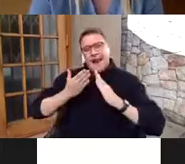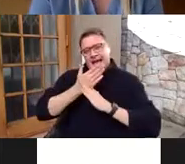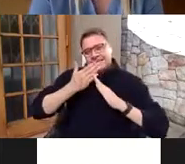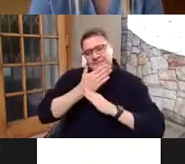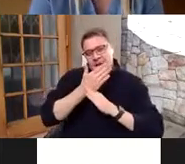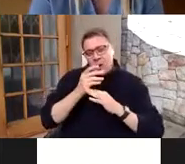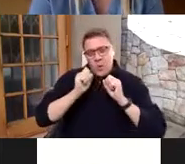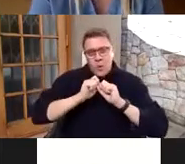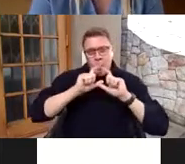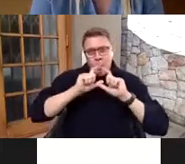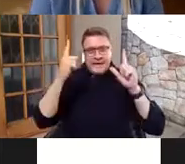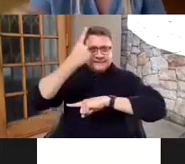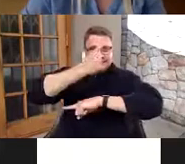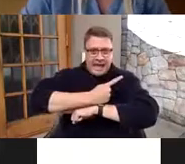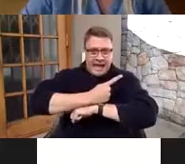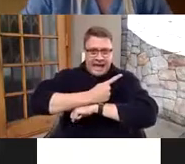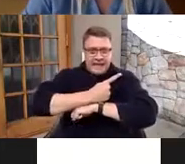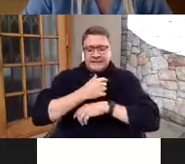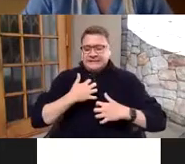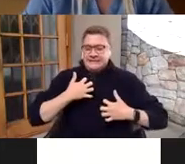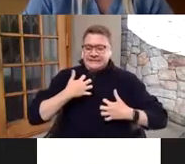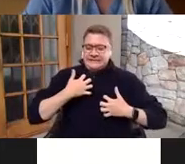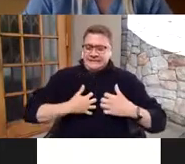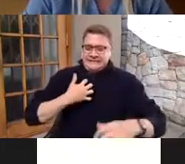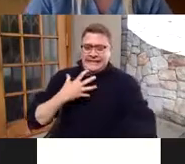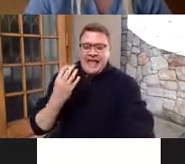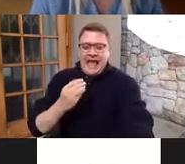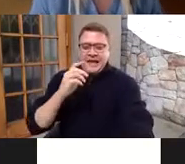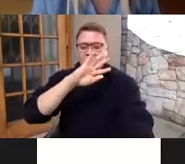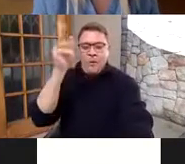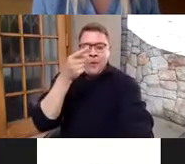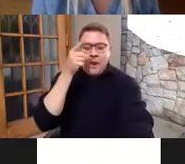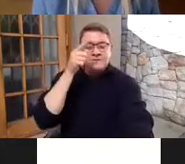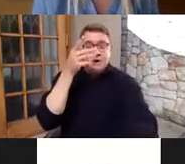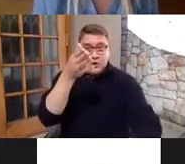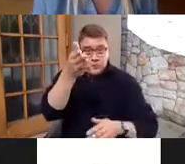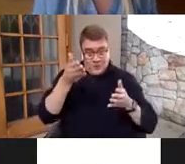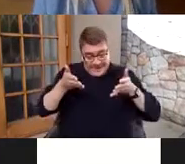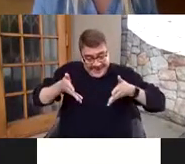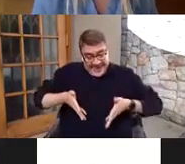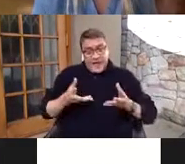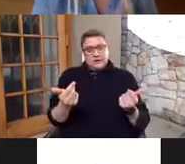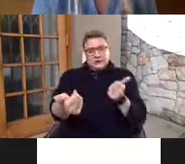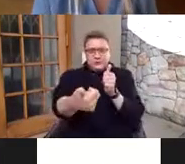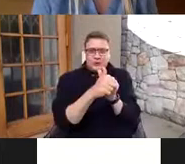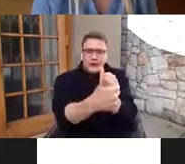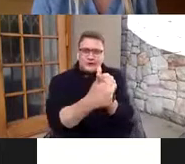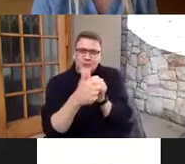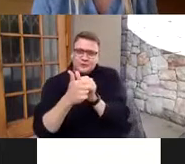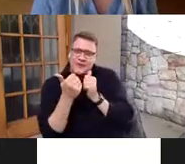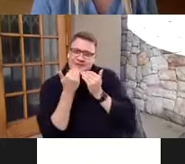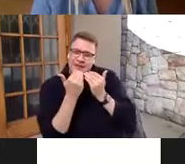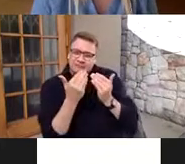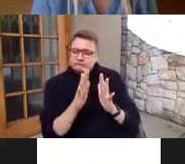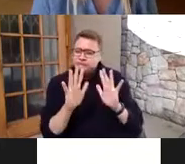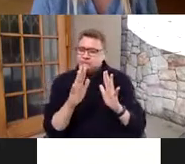Day. I'm so excited to have everyone here joining us, and I'm really excited for today's